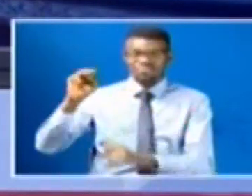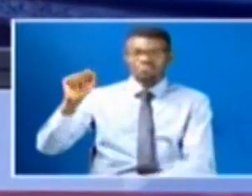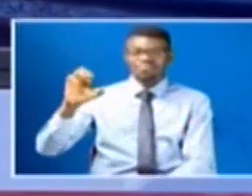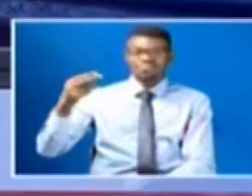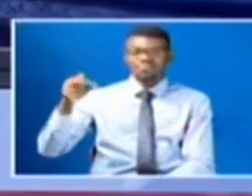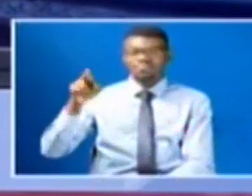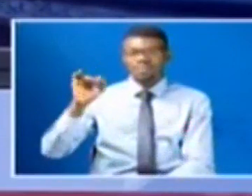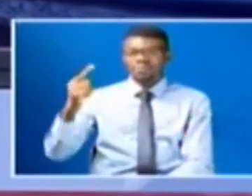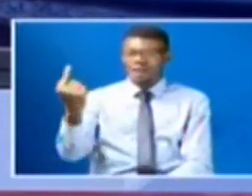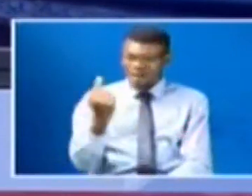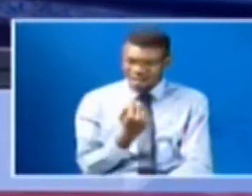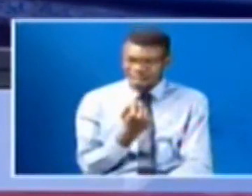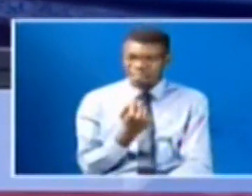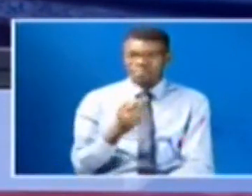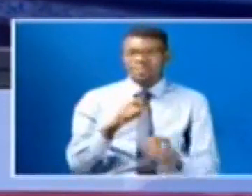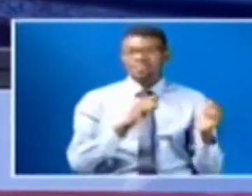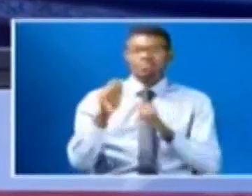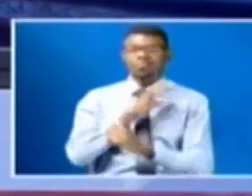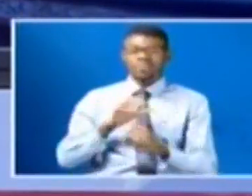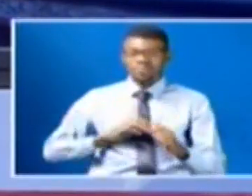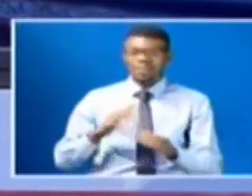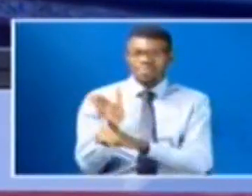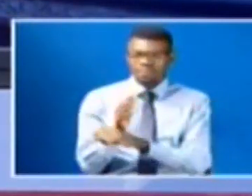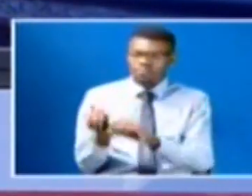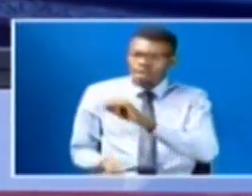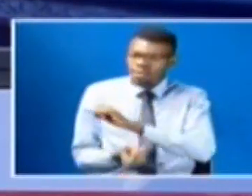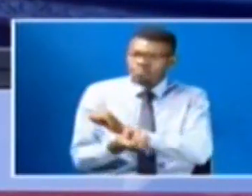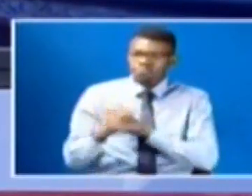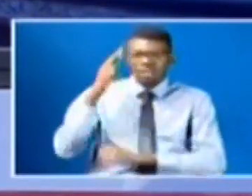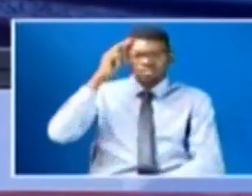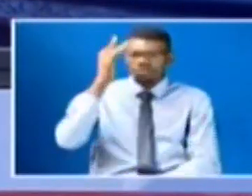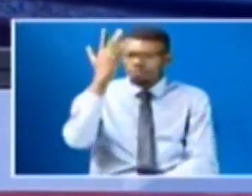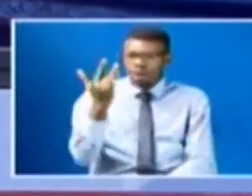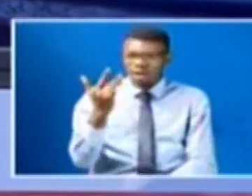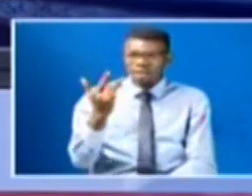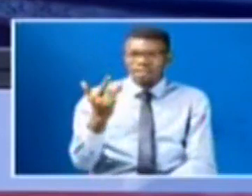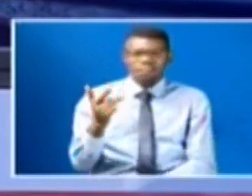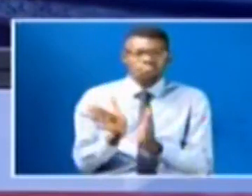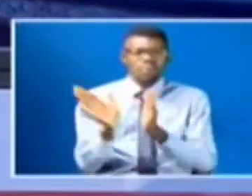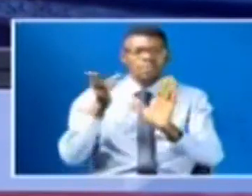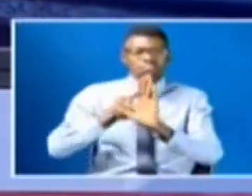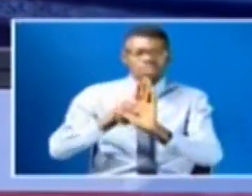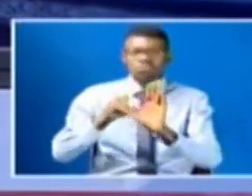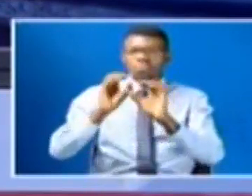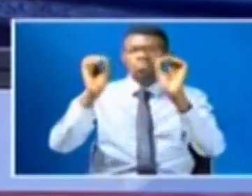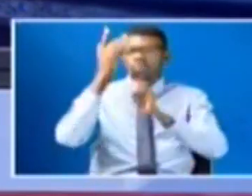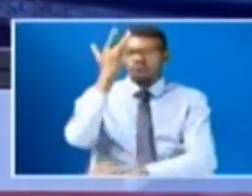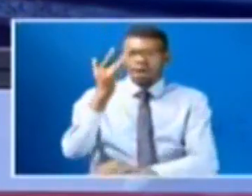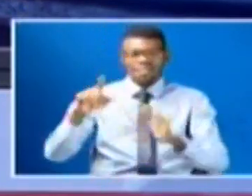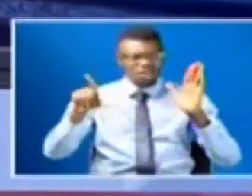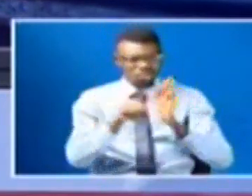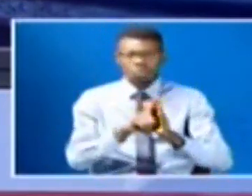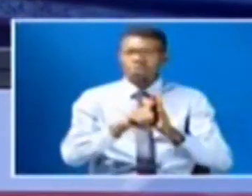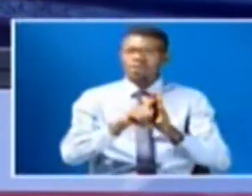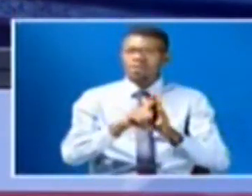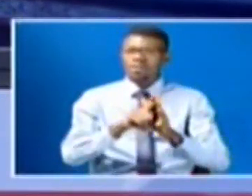Committee of the National Assembly Thursday to explain the move, and that was not subjected to public participation as is required by the law.